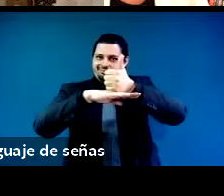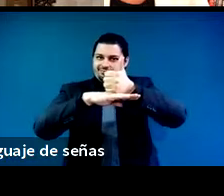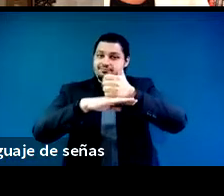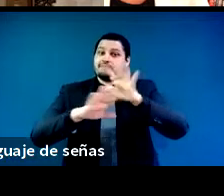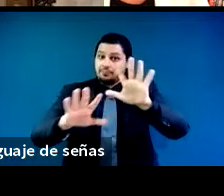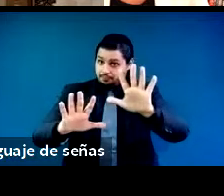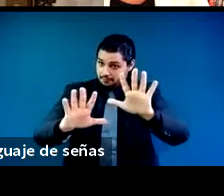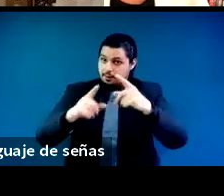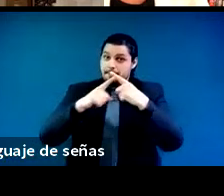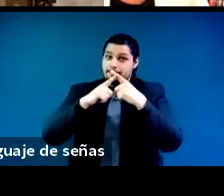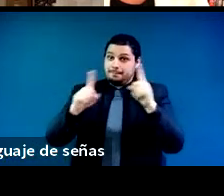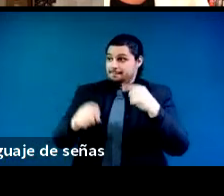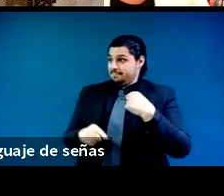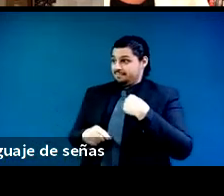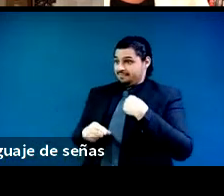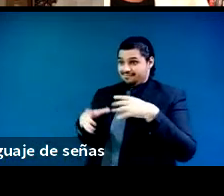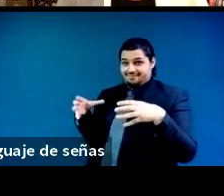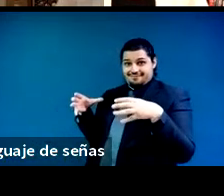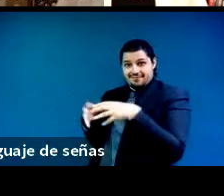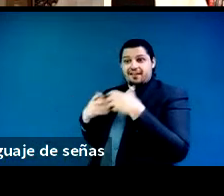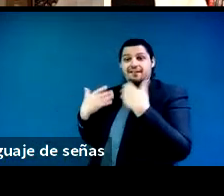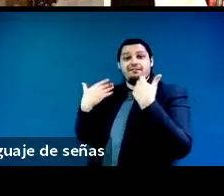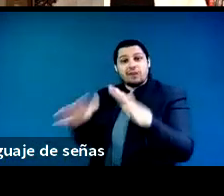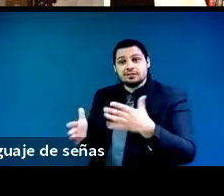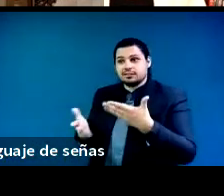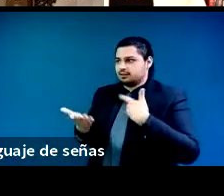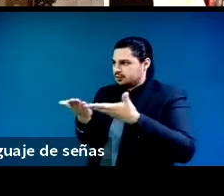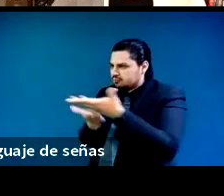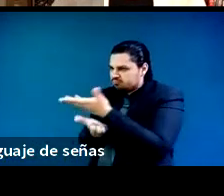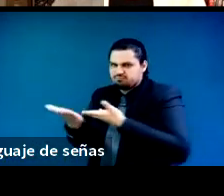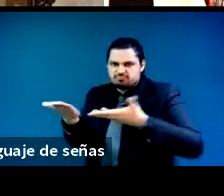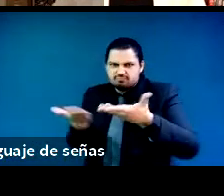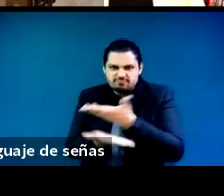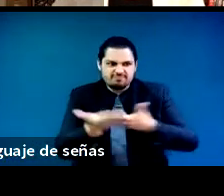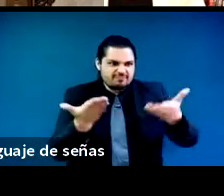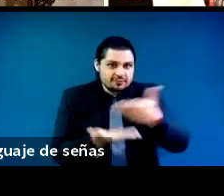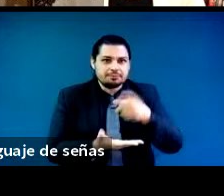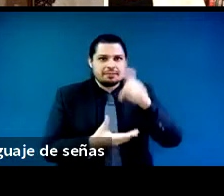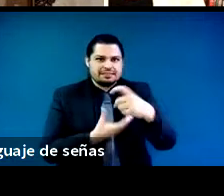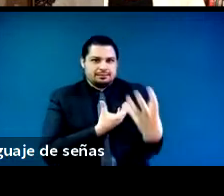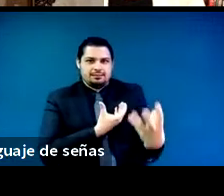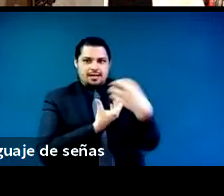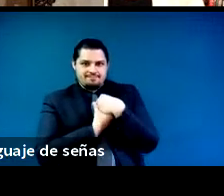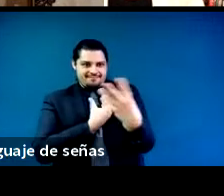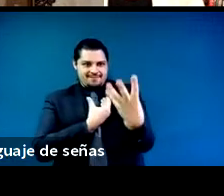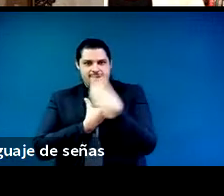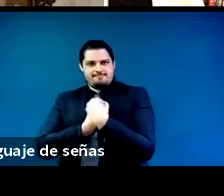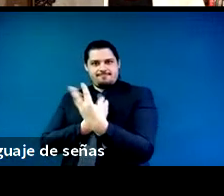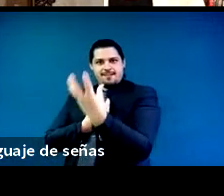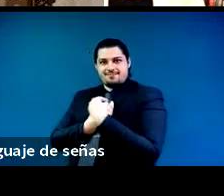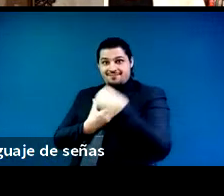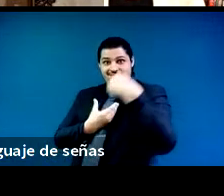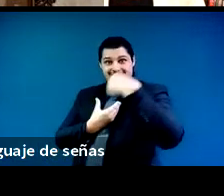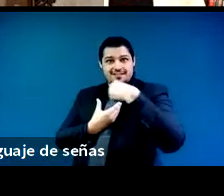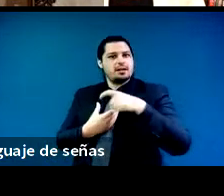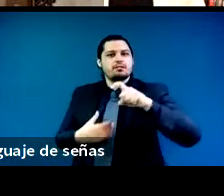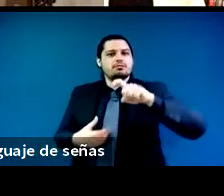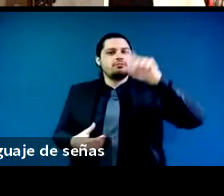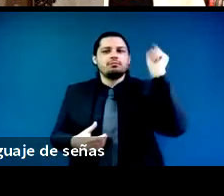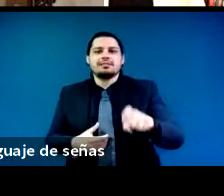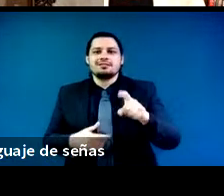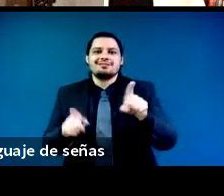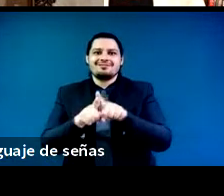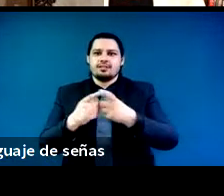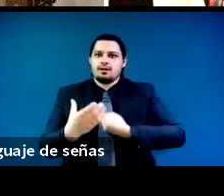So we need a new mandate for the CEDAW committee, for the special rapporteurs. For instance, the UN Special Rapporteur